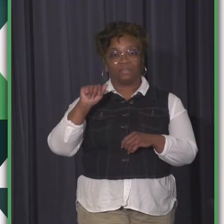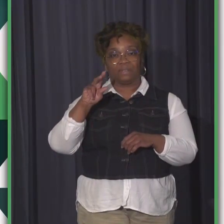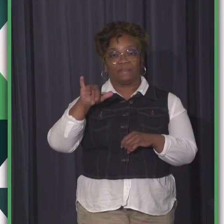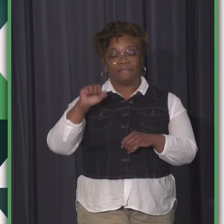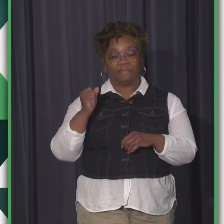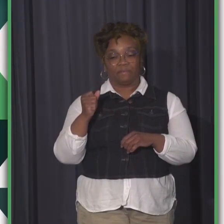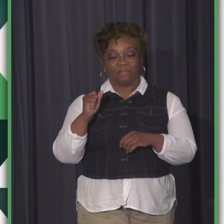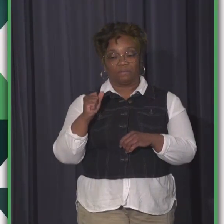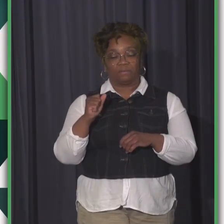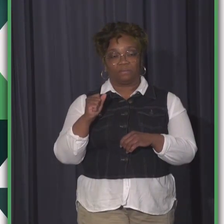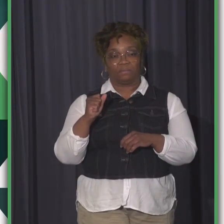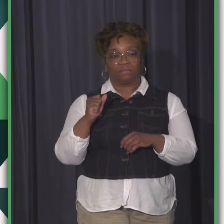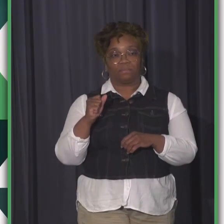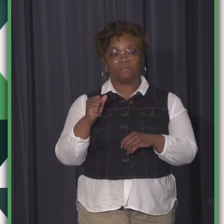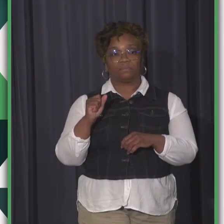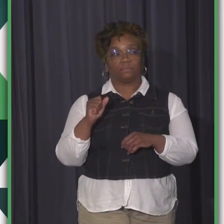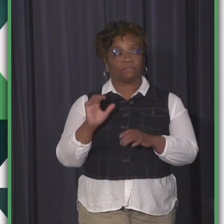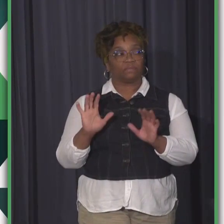this time.